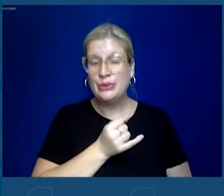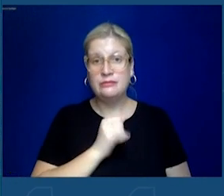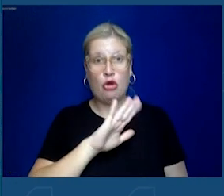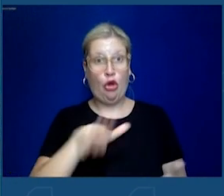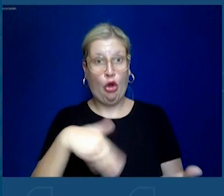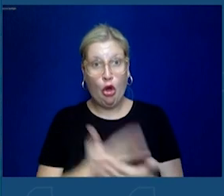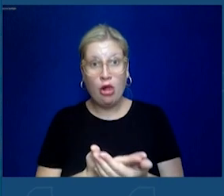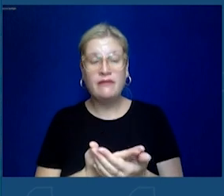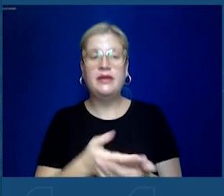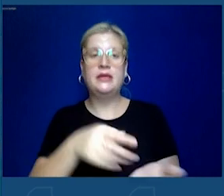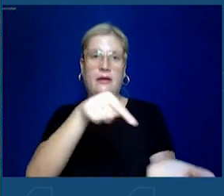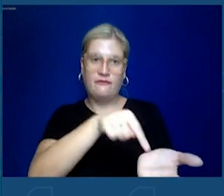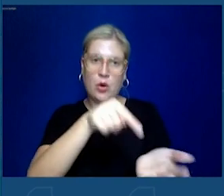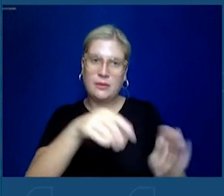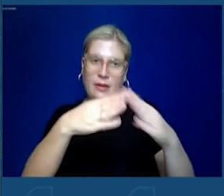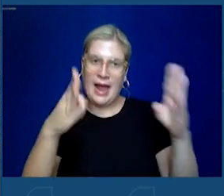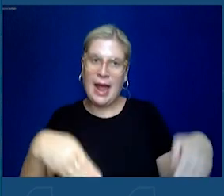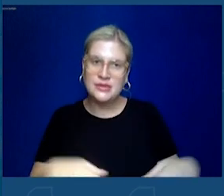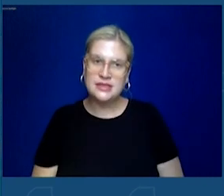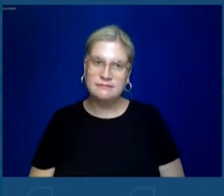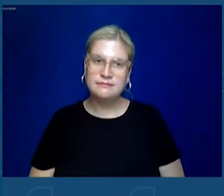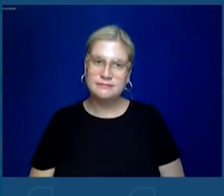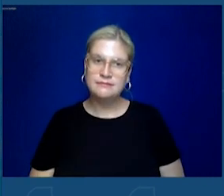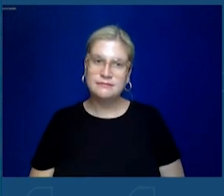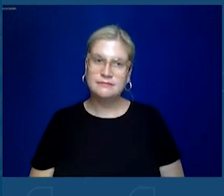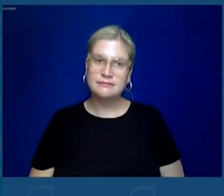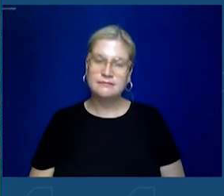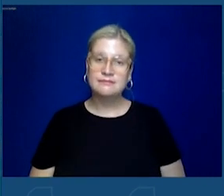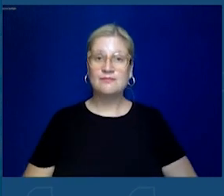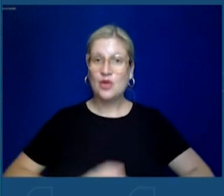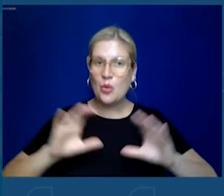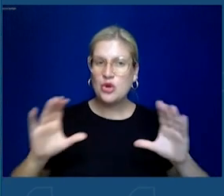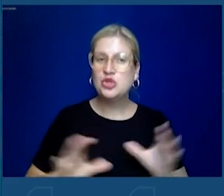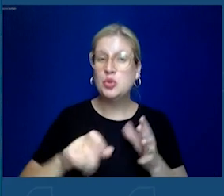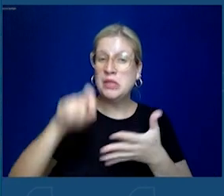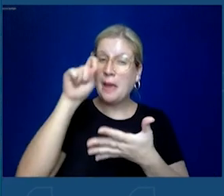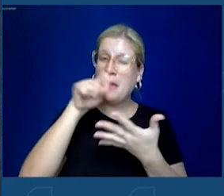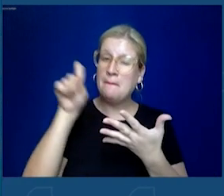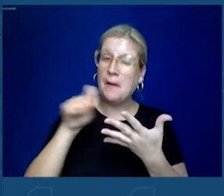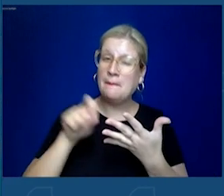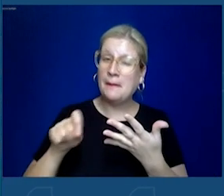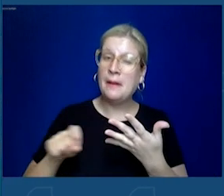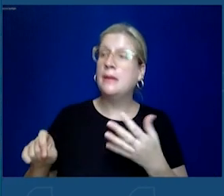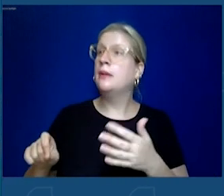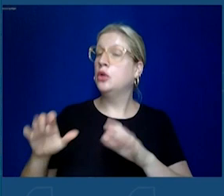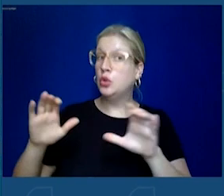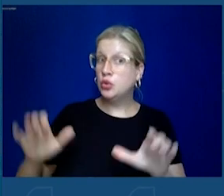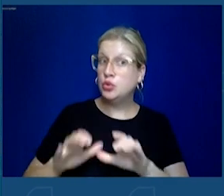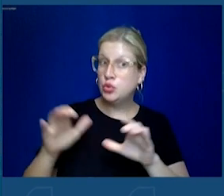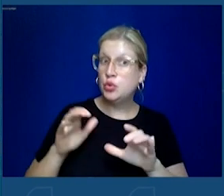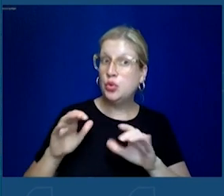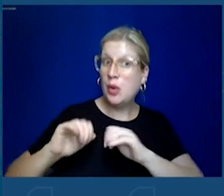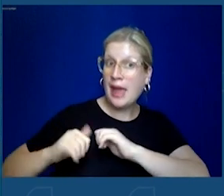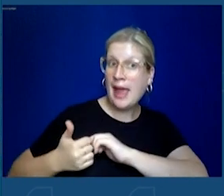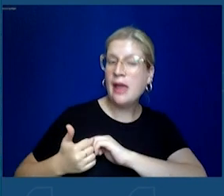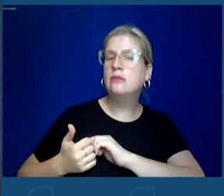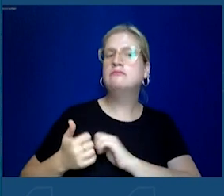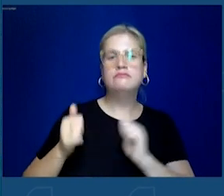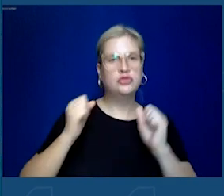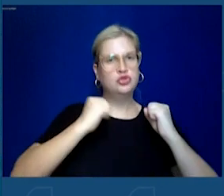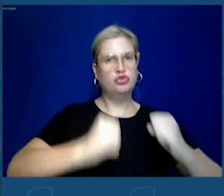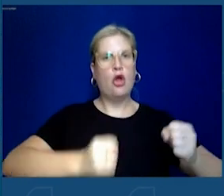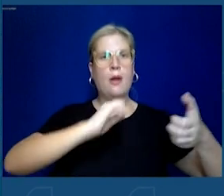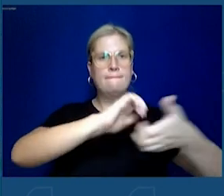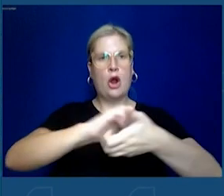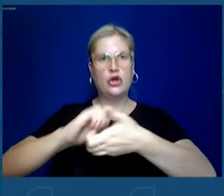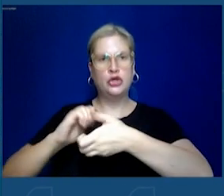affordable housing. So we're getting it done. We're getting it done because of the strong partnerships that we have. I want to thank